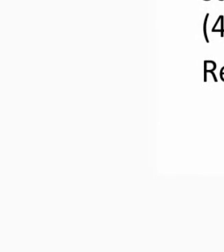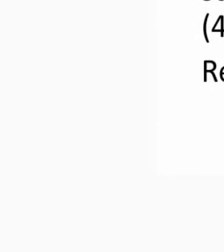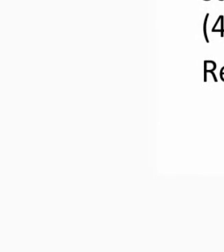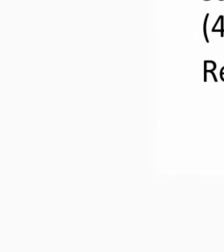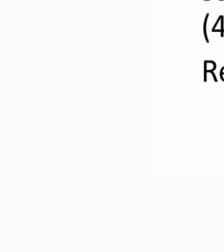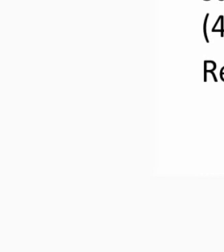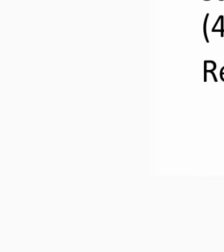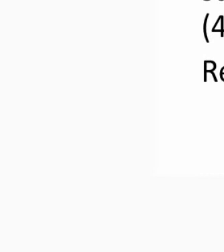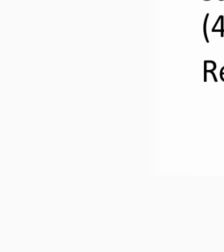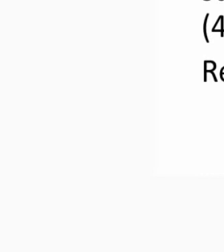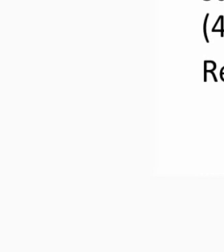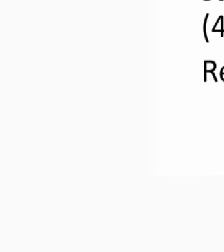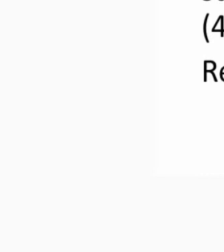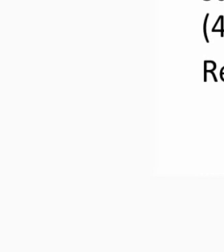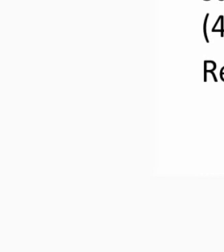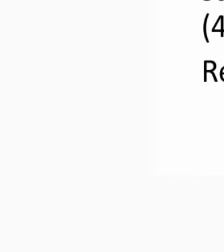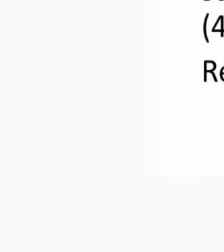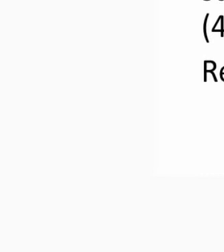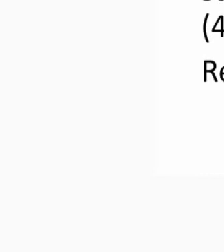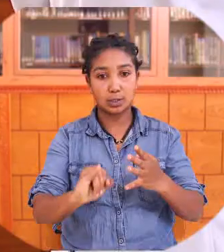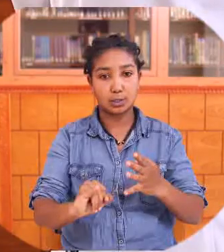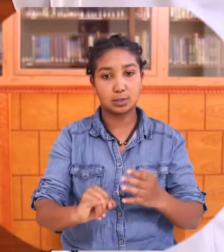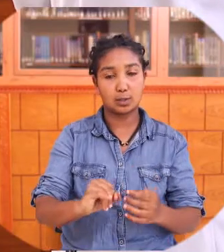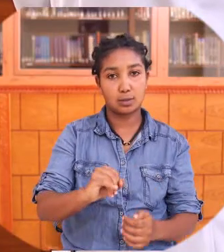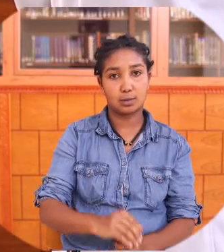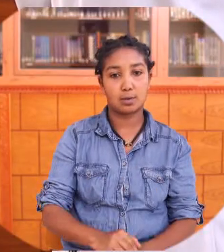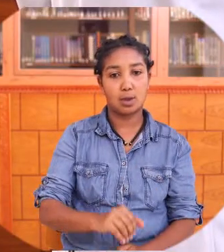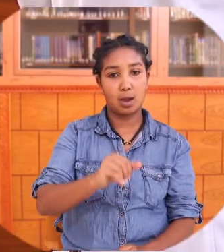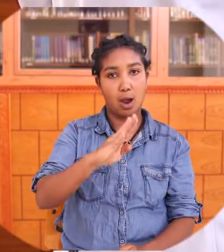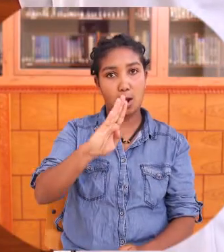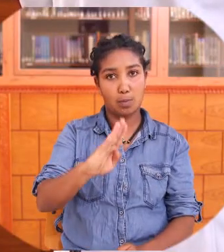Third chamber. The fourth is omasum.